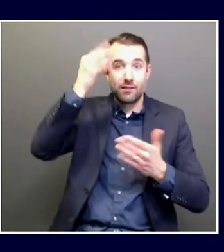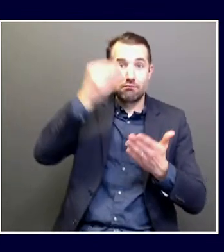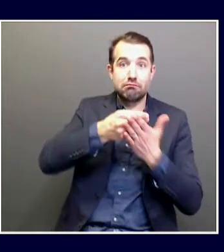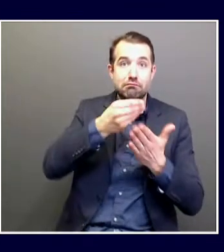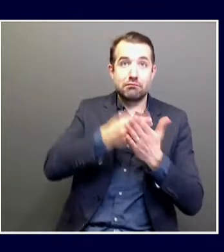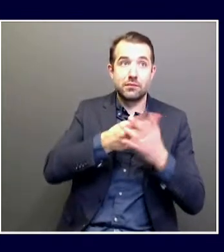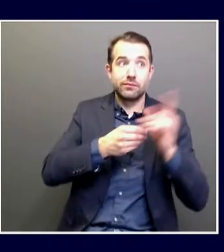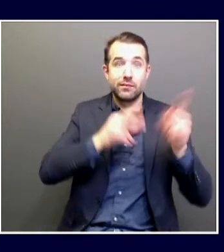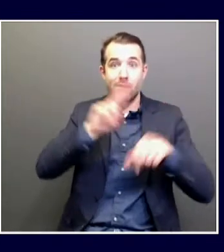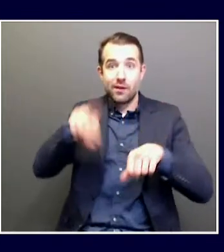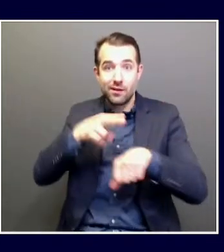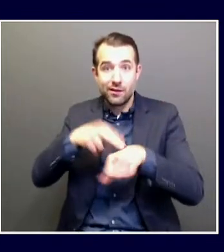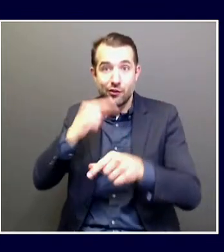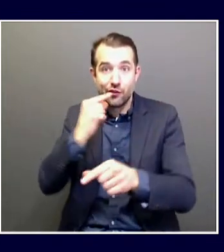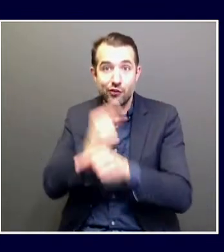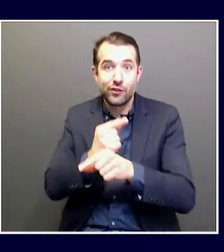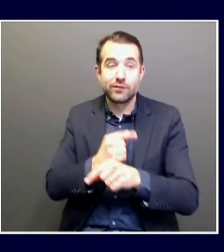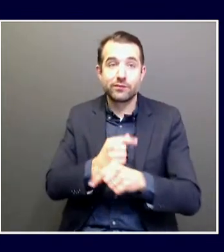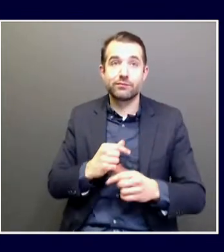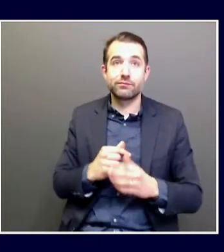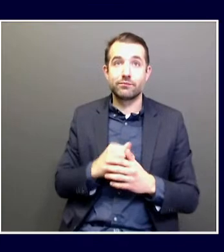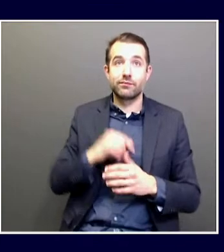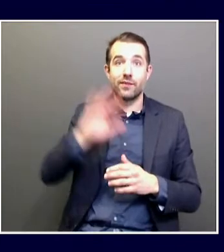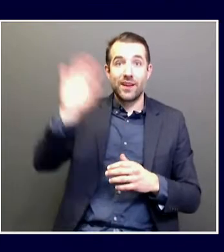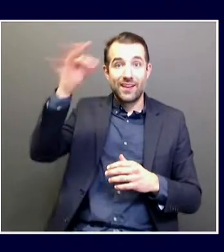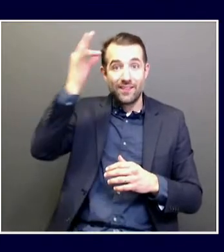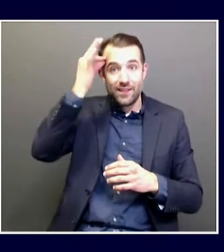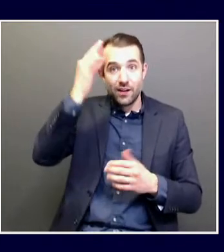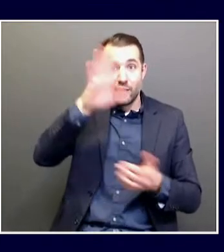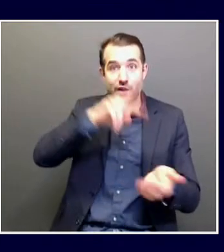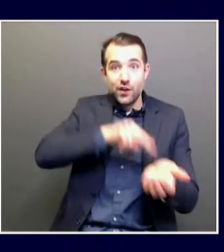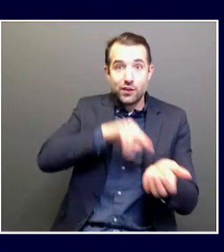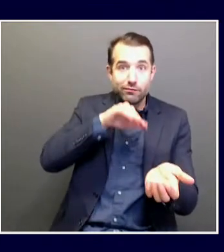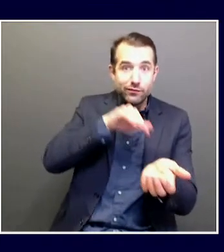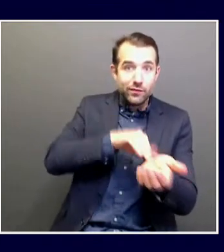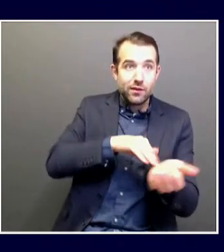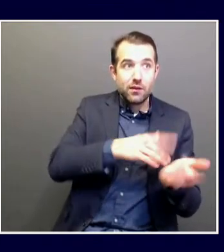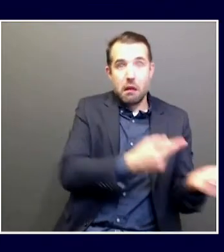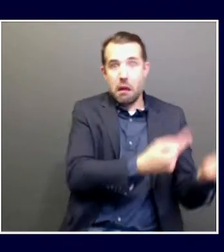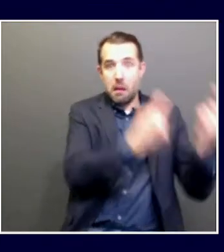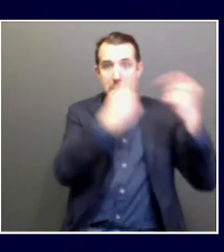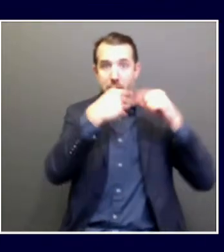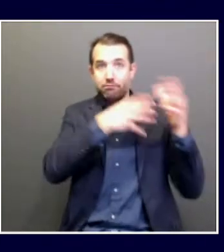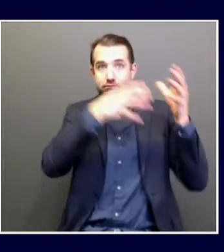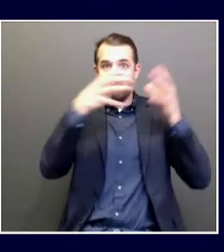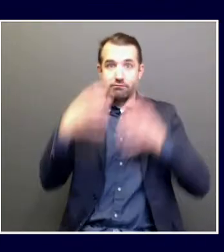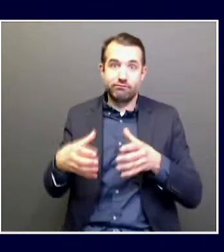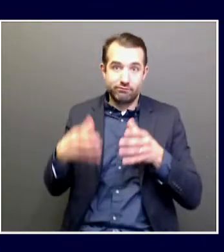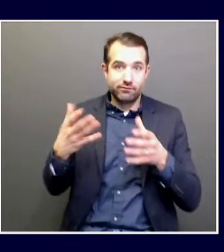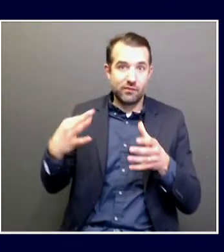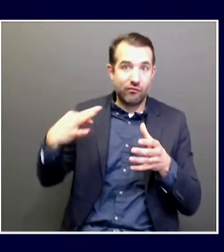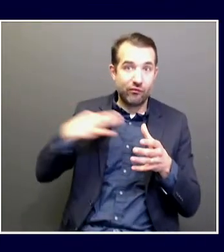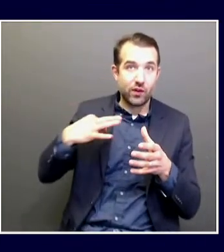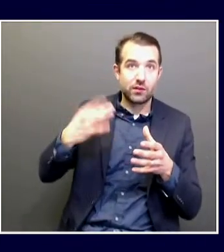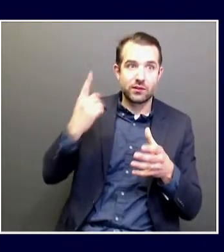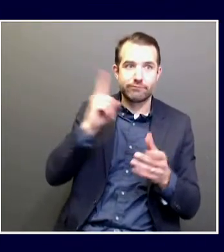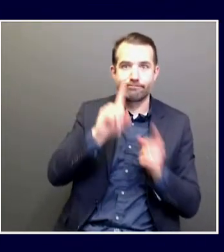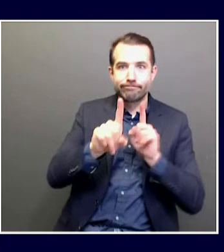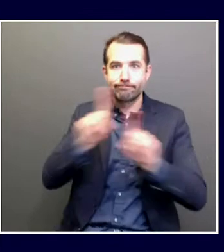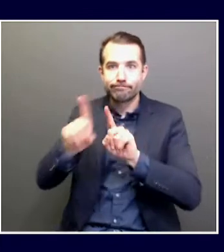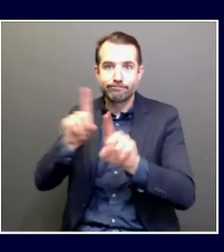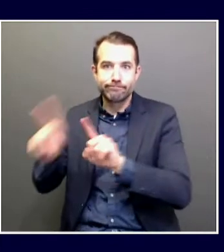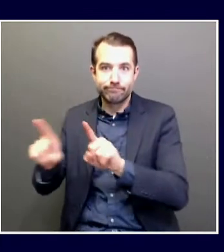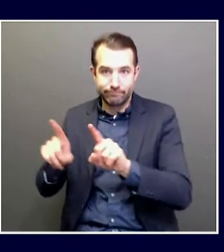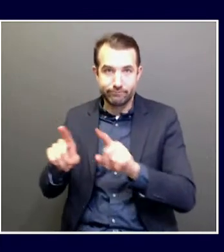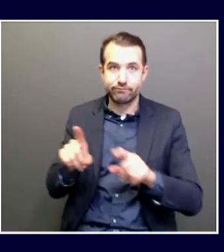National Guard, to our use of the volunteers, our different types of assets, as well as some waiver programs, we've been